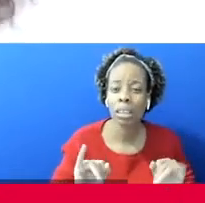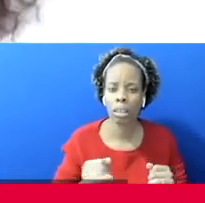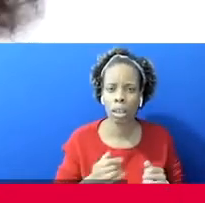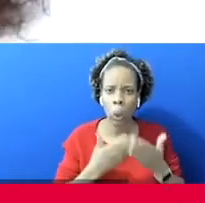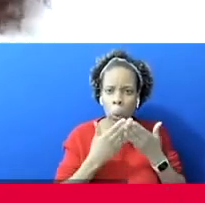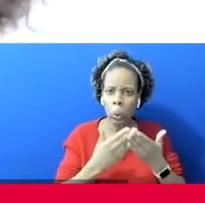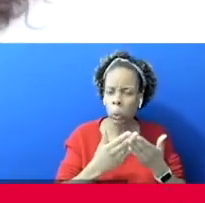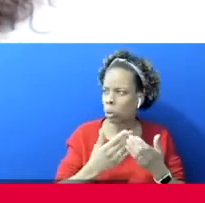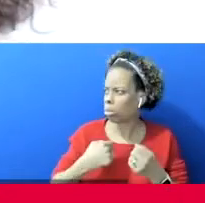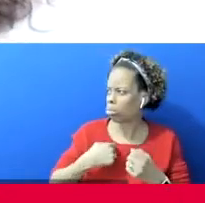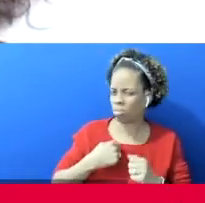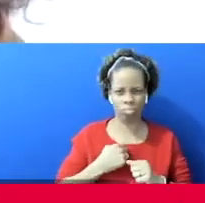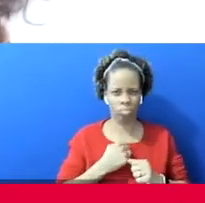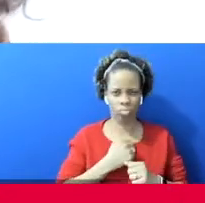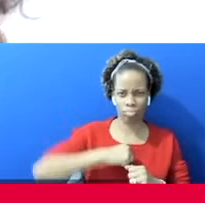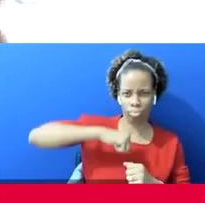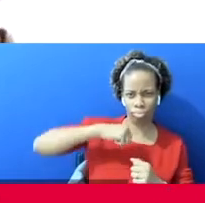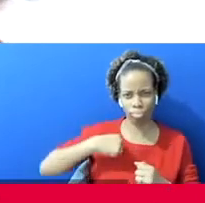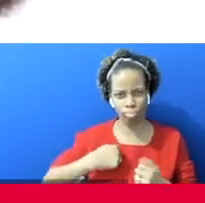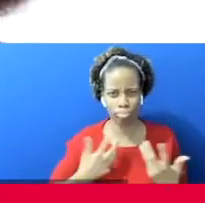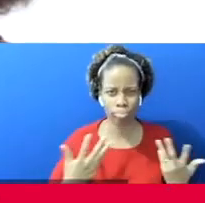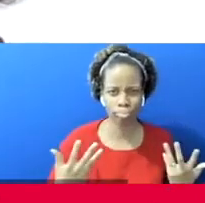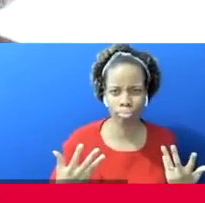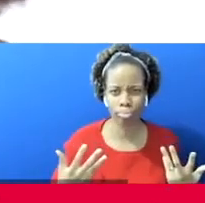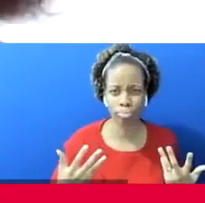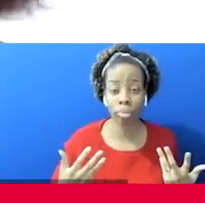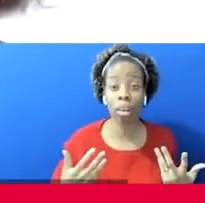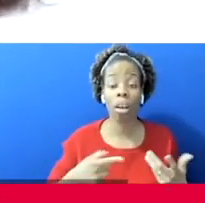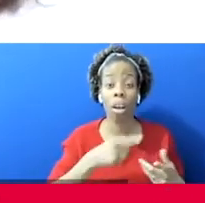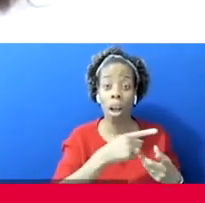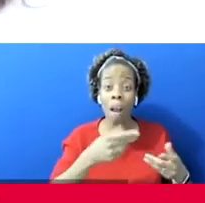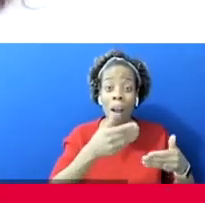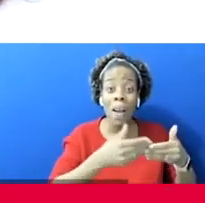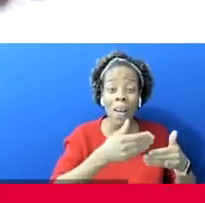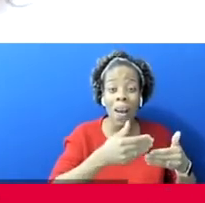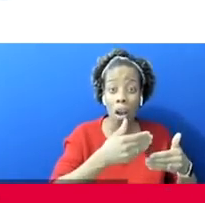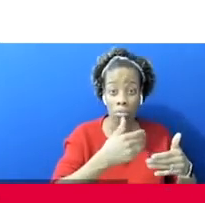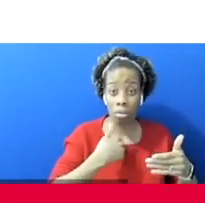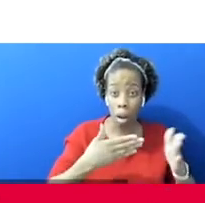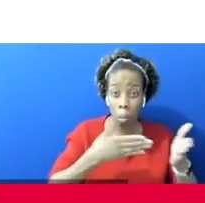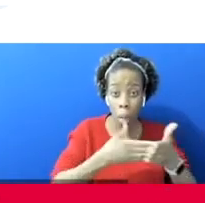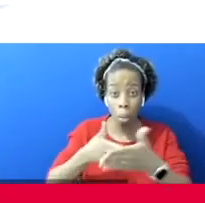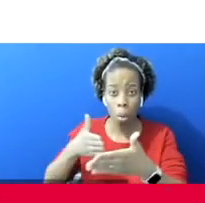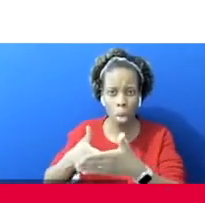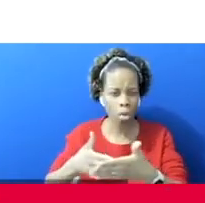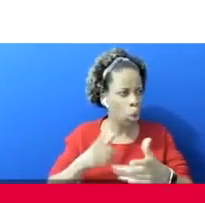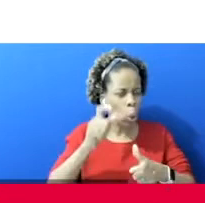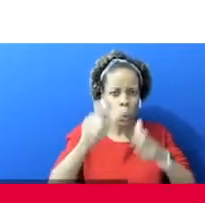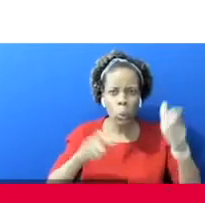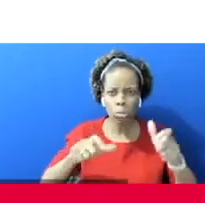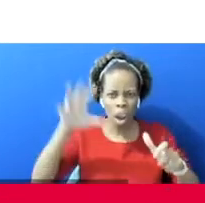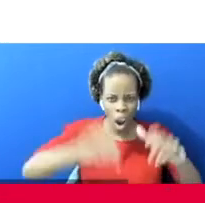not take it at all. And consequently, the fences were taken down because obviously that looked horrible. But when you're coming as well